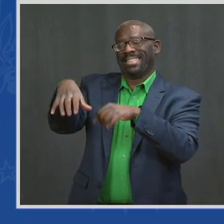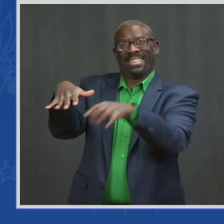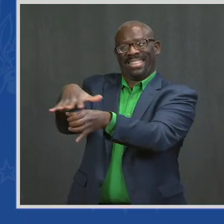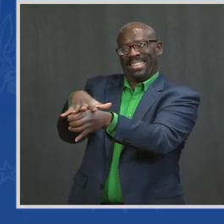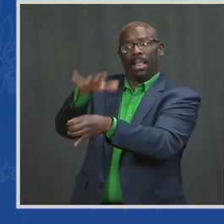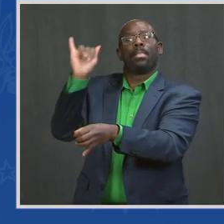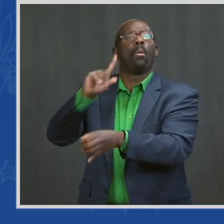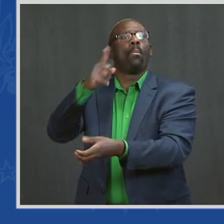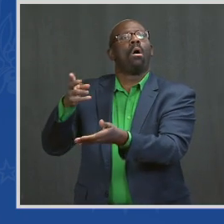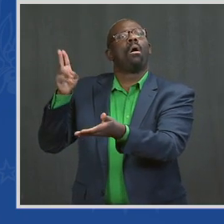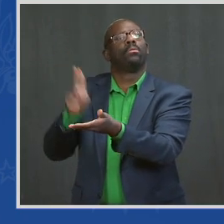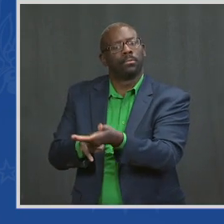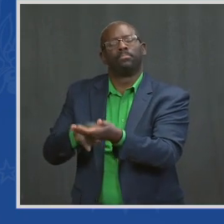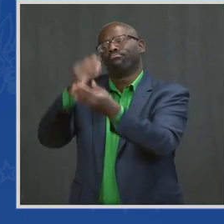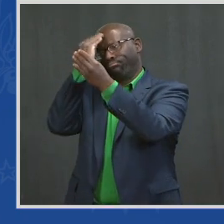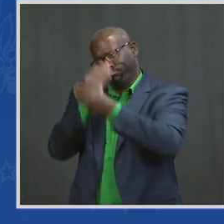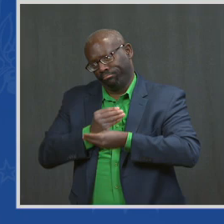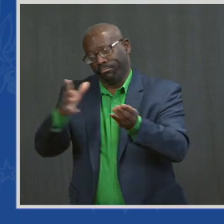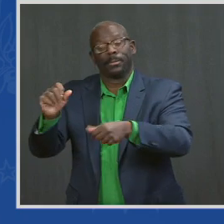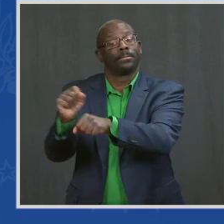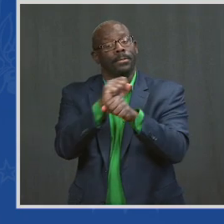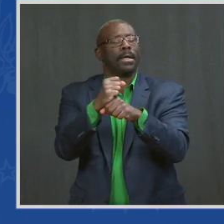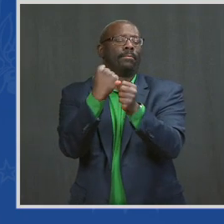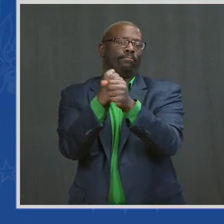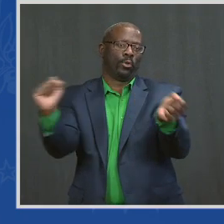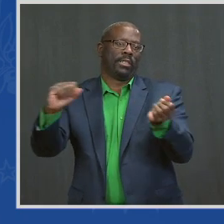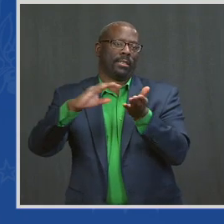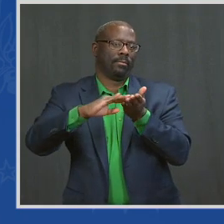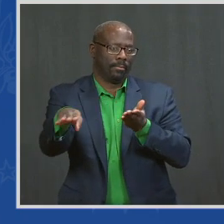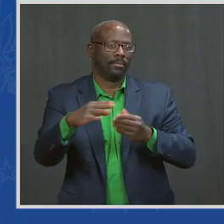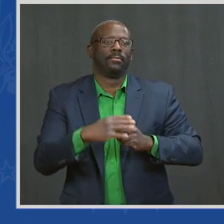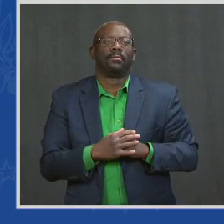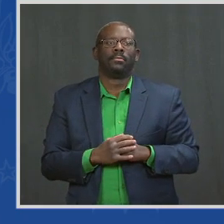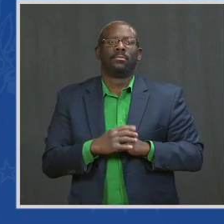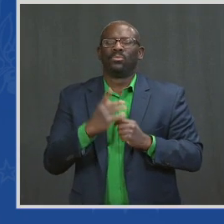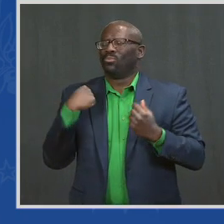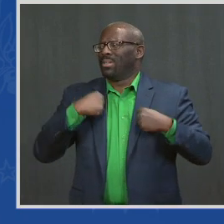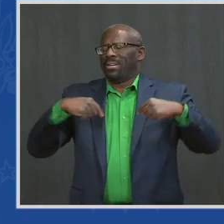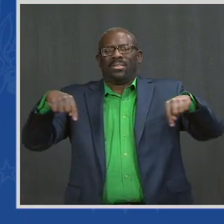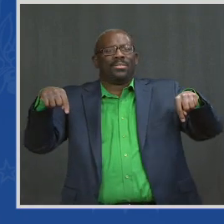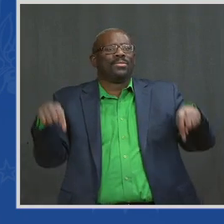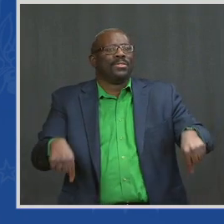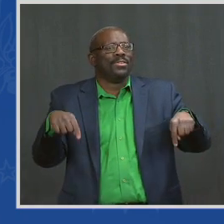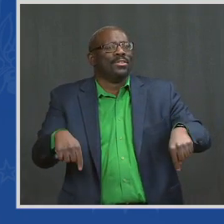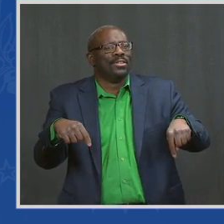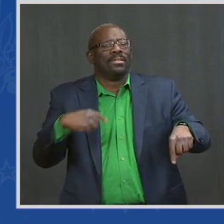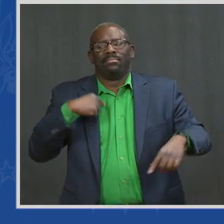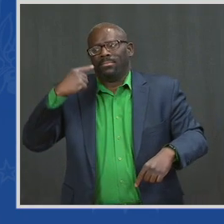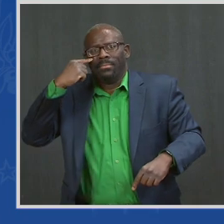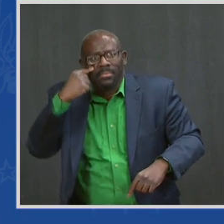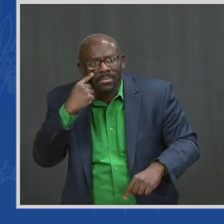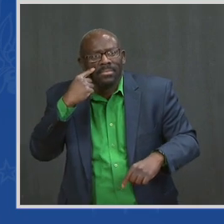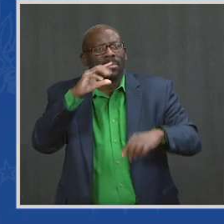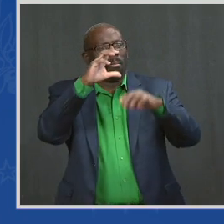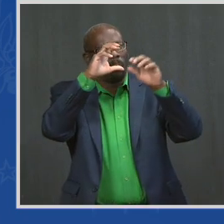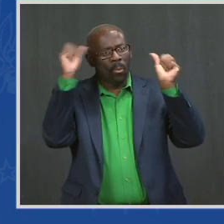Proclamation. And we are here to witness President Joe Biden